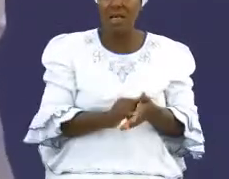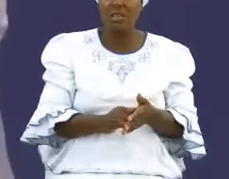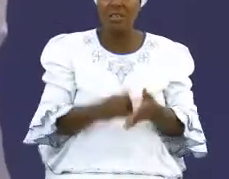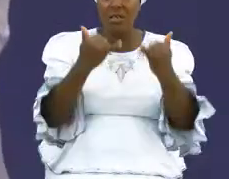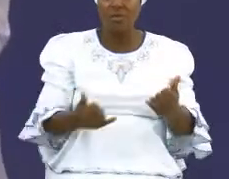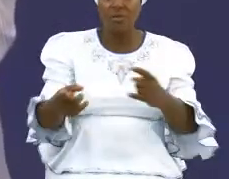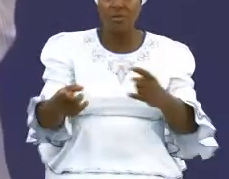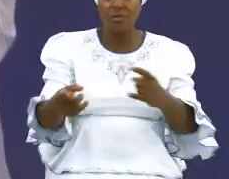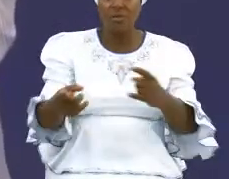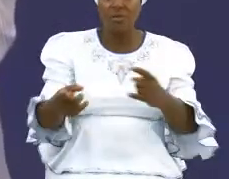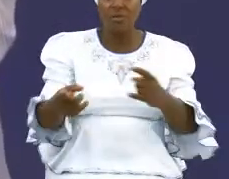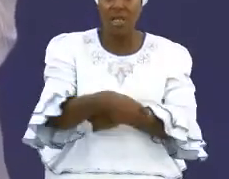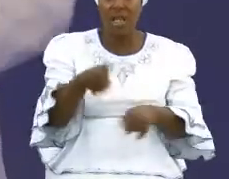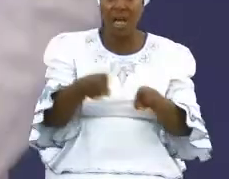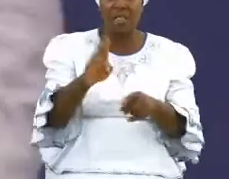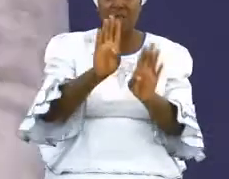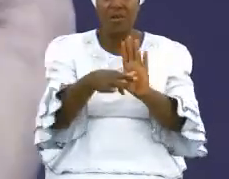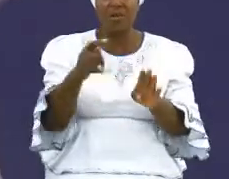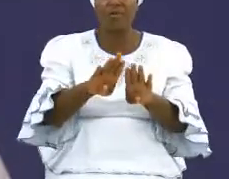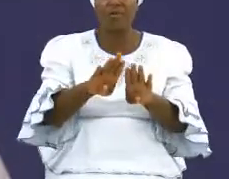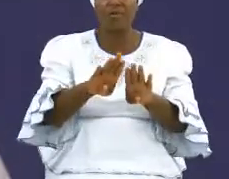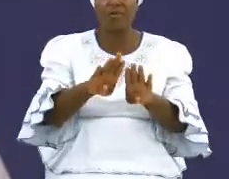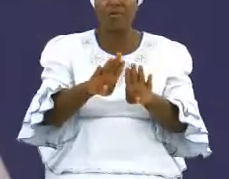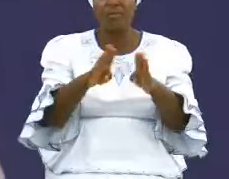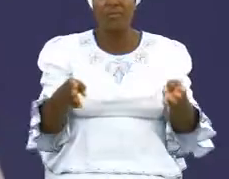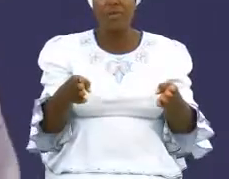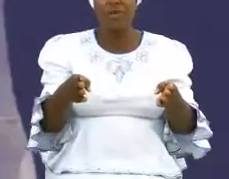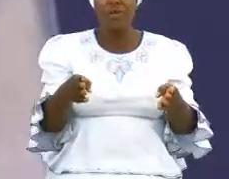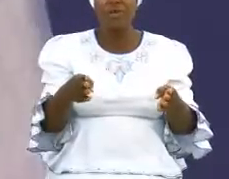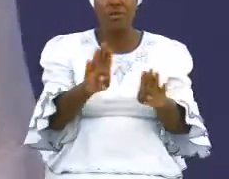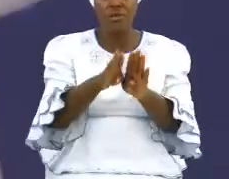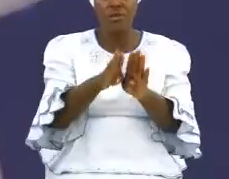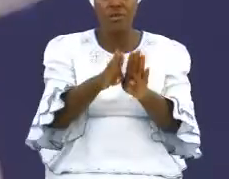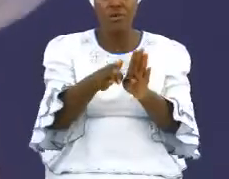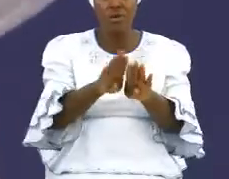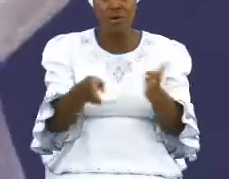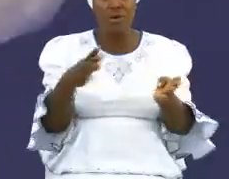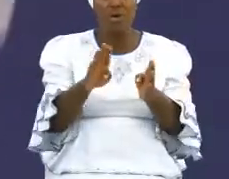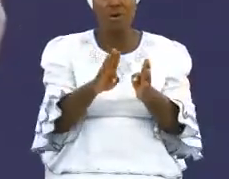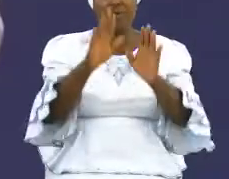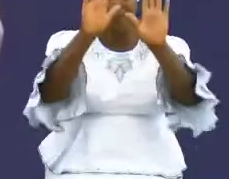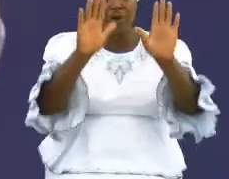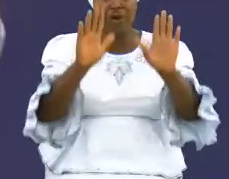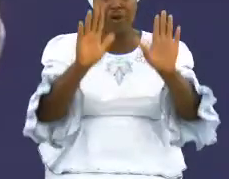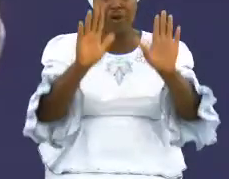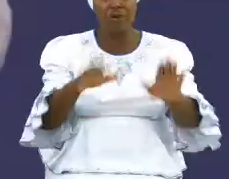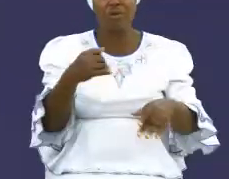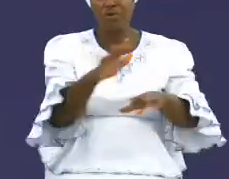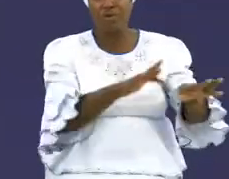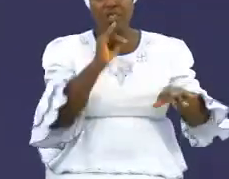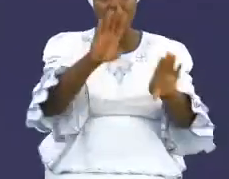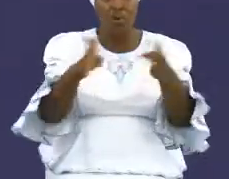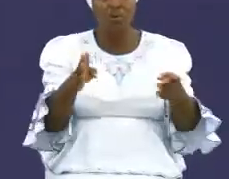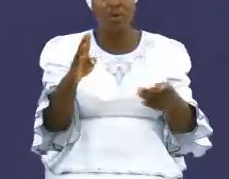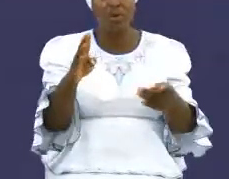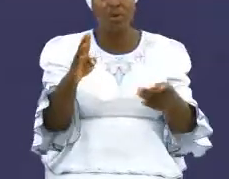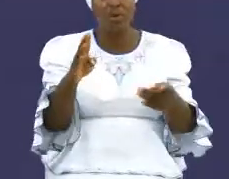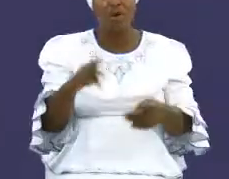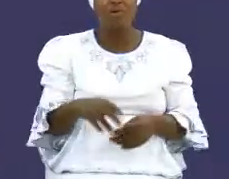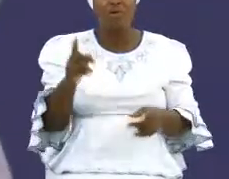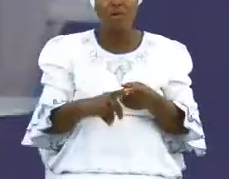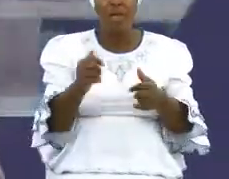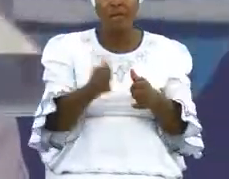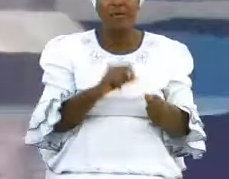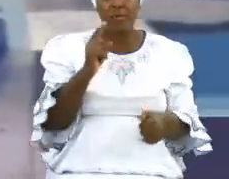door of the miracle of mercy is opened for everyone, everywhere, we'll